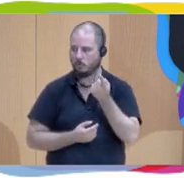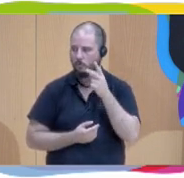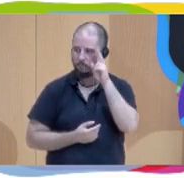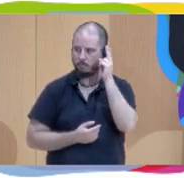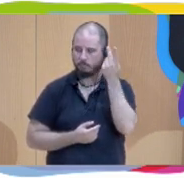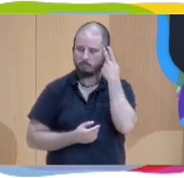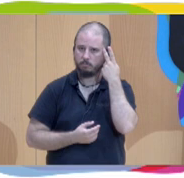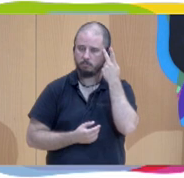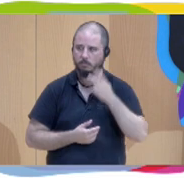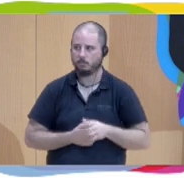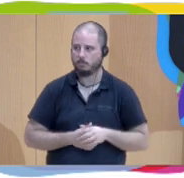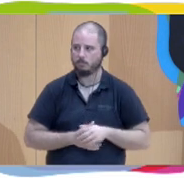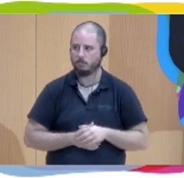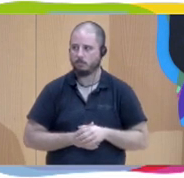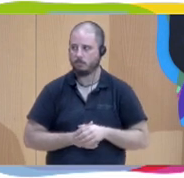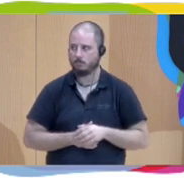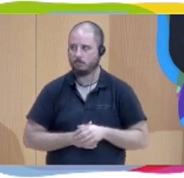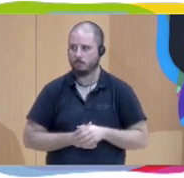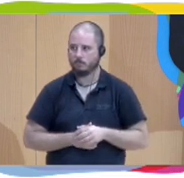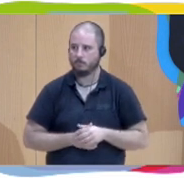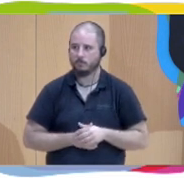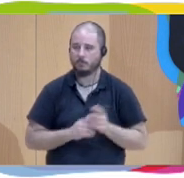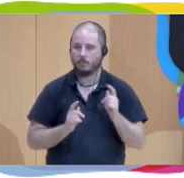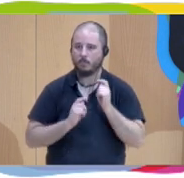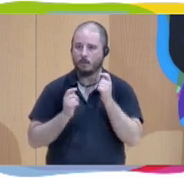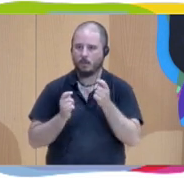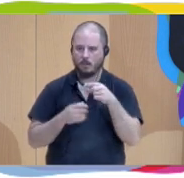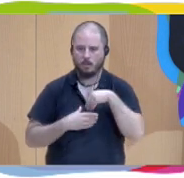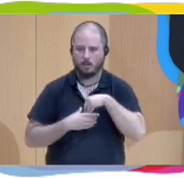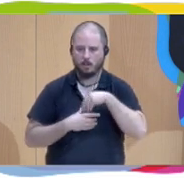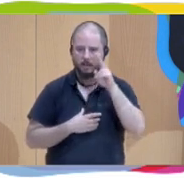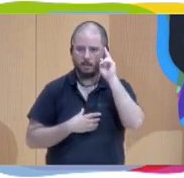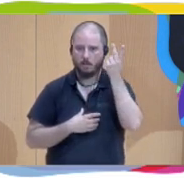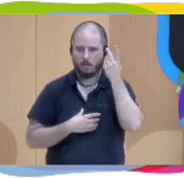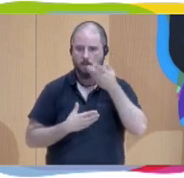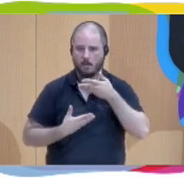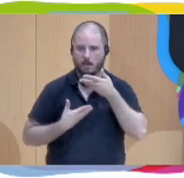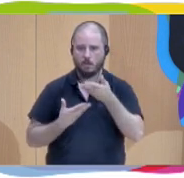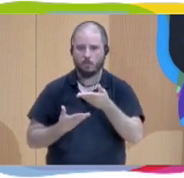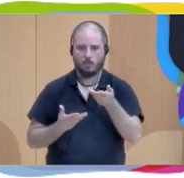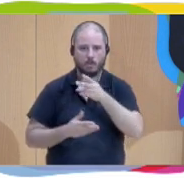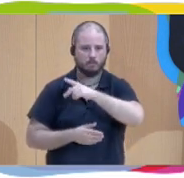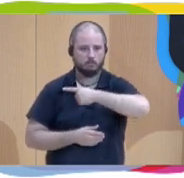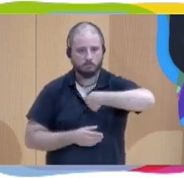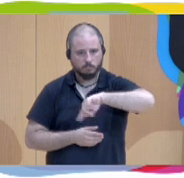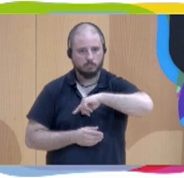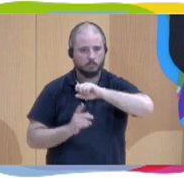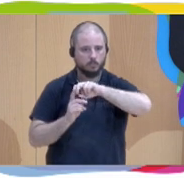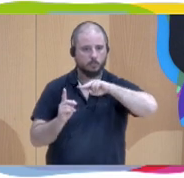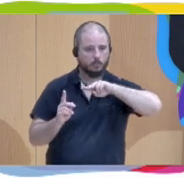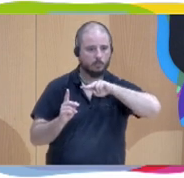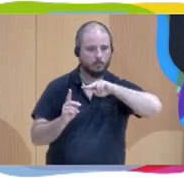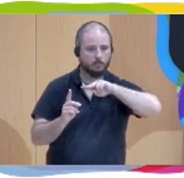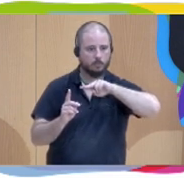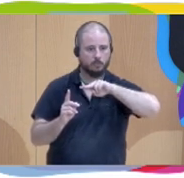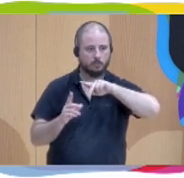internal change. And from our point of view, it has been amazing to follow the journey and the learning process